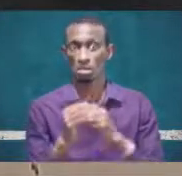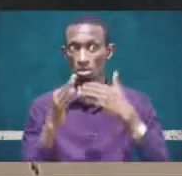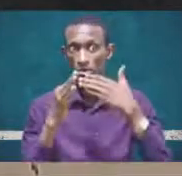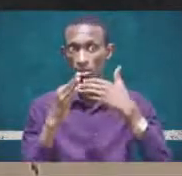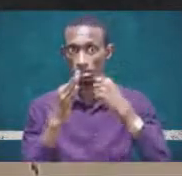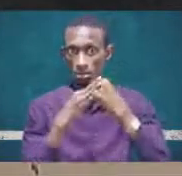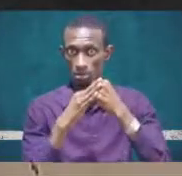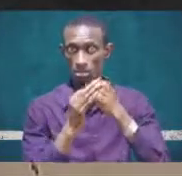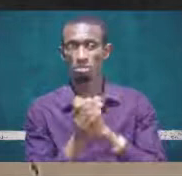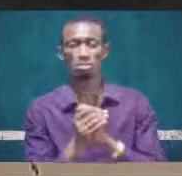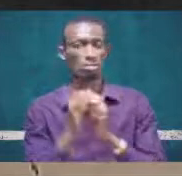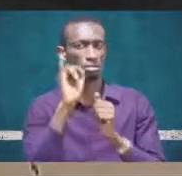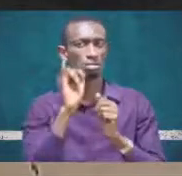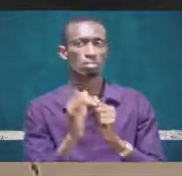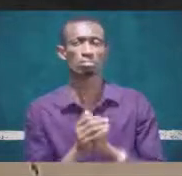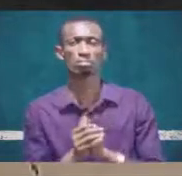8I